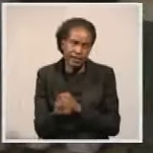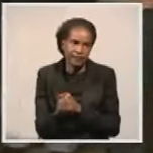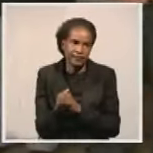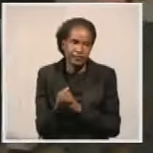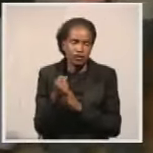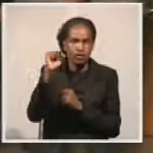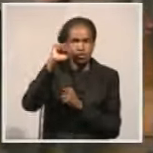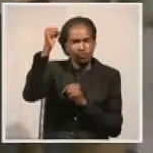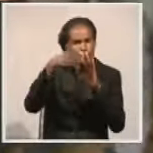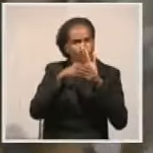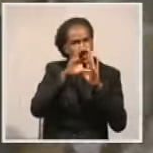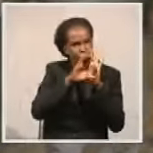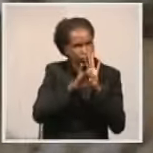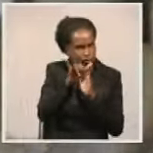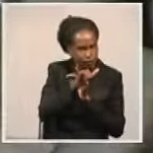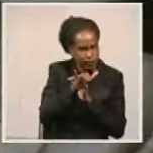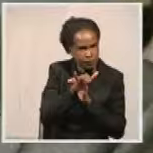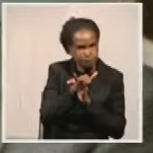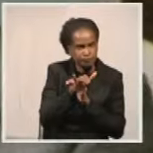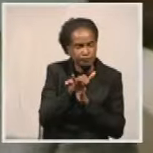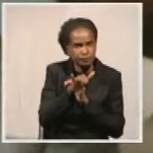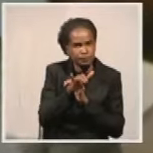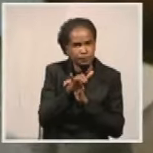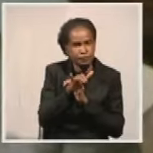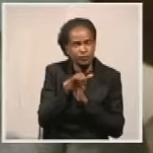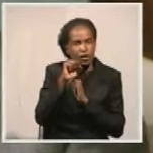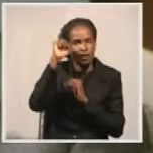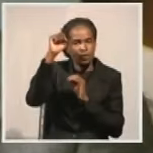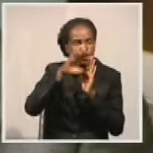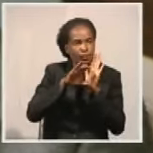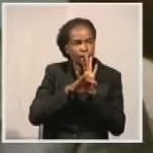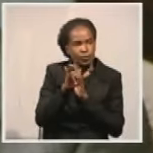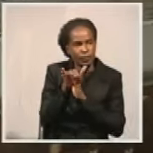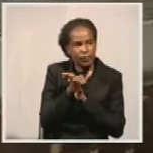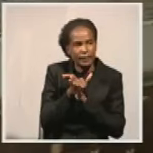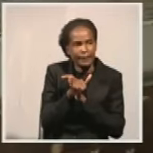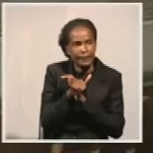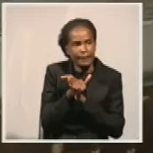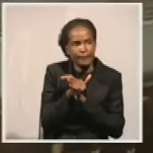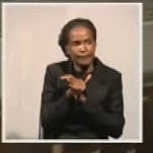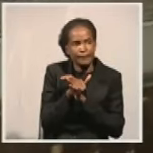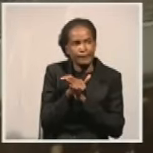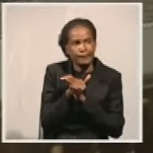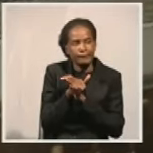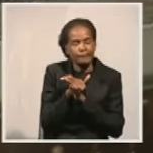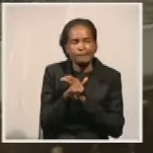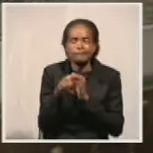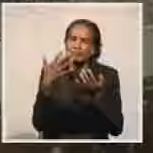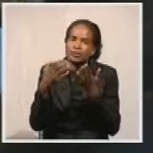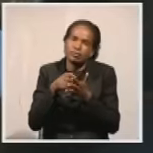what SWAPO had in its draft constitution, trying now to